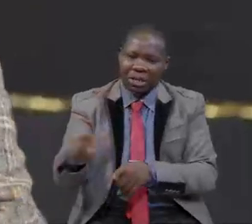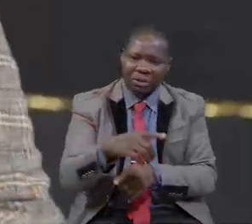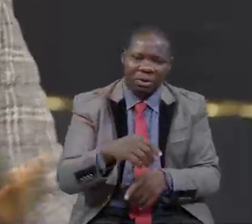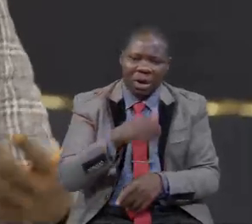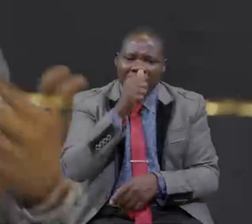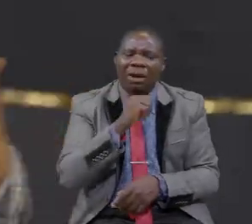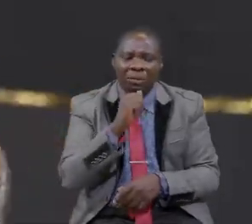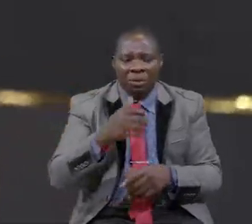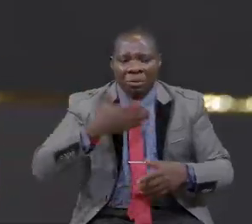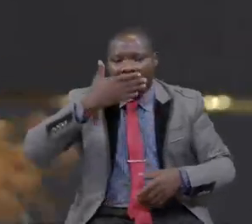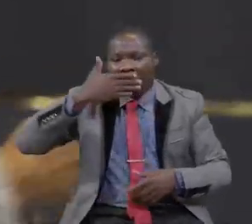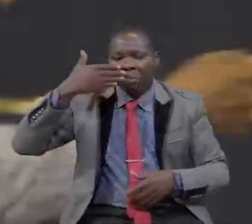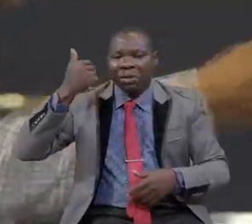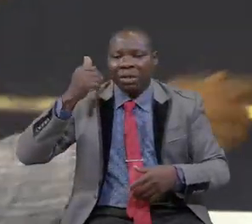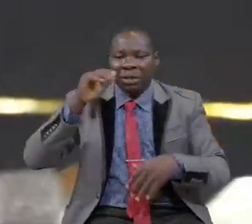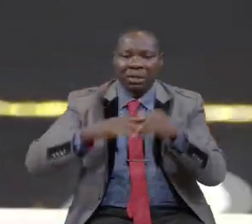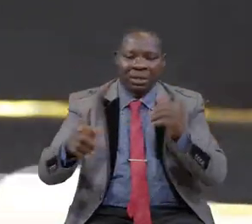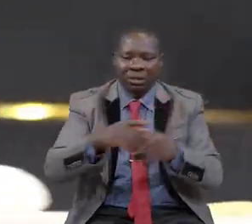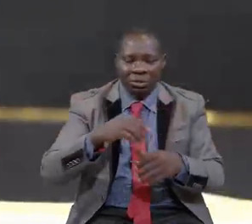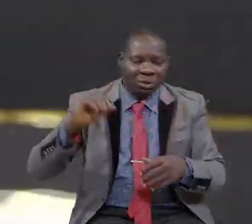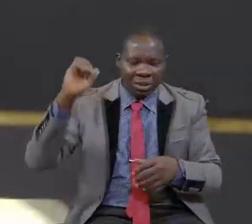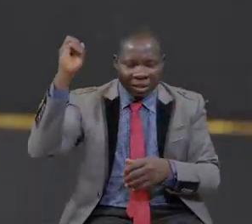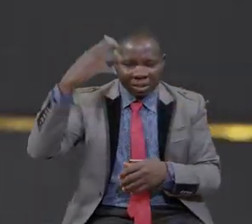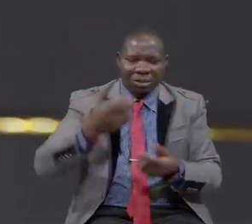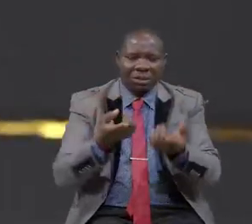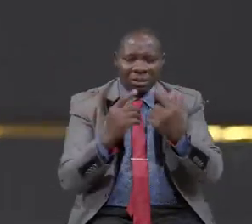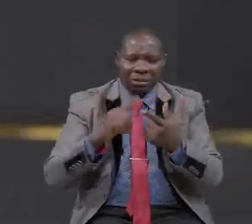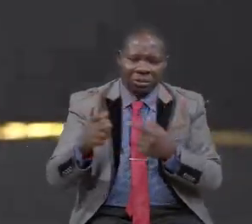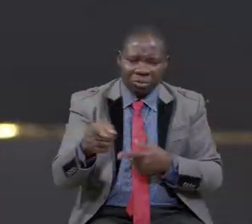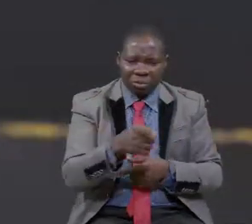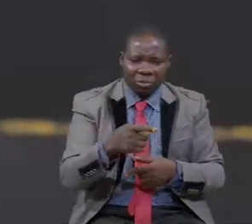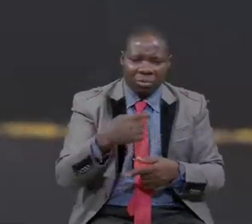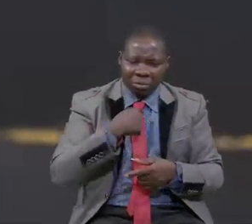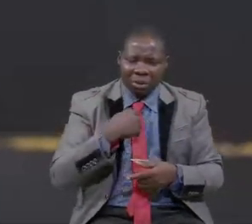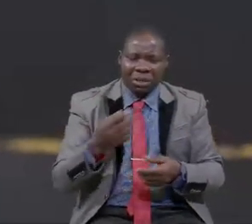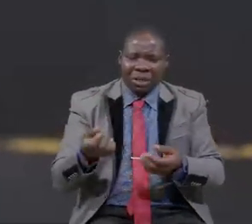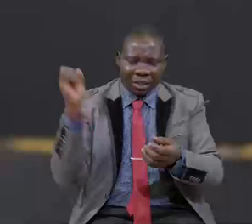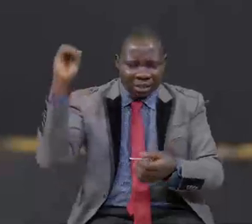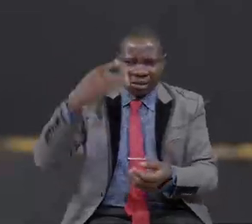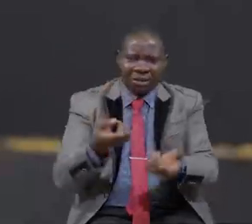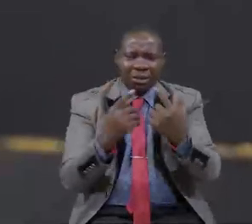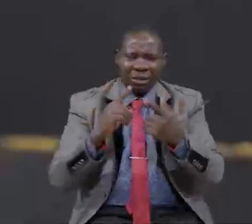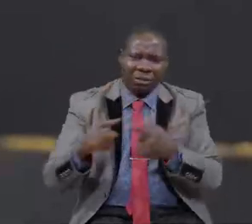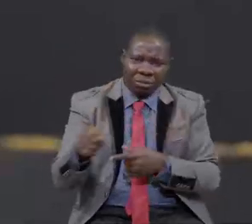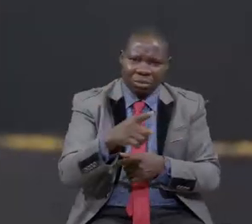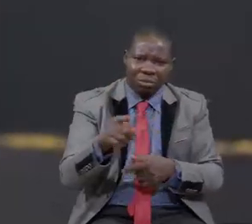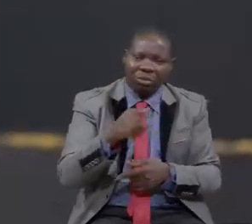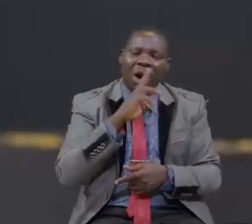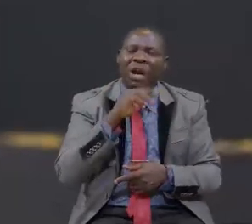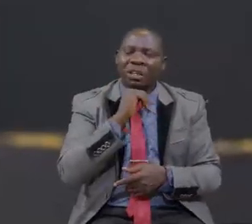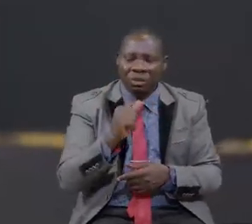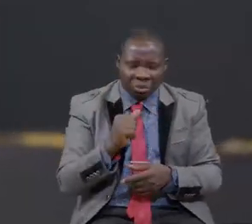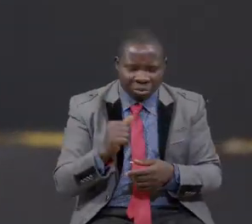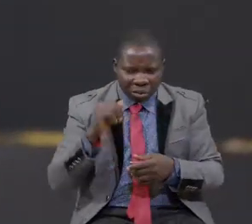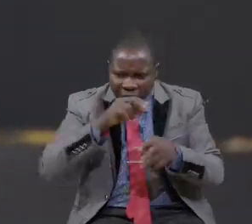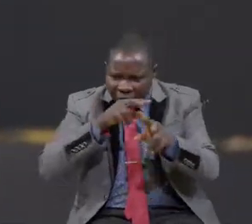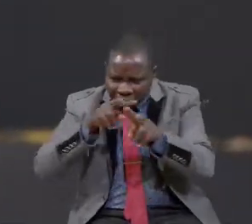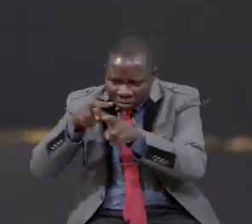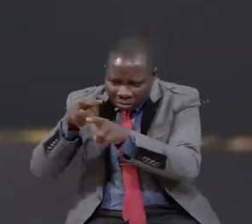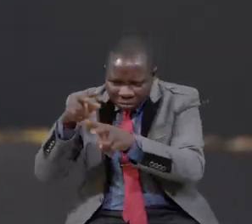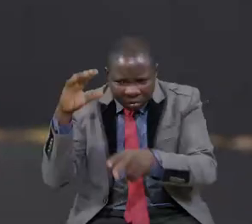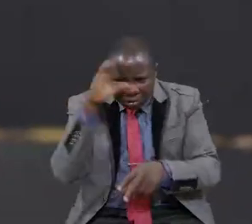are. Grace came to me. Grace came to you. You're not looking for expensive